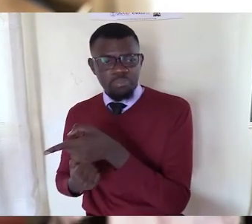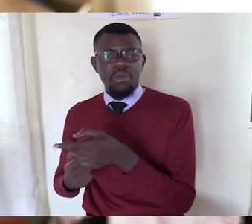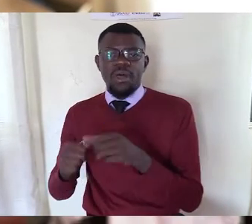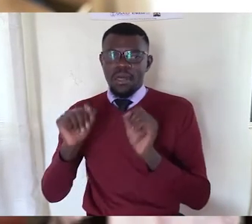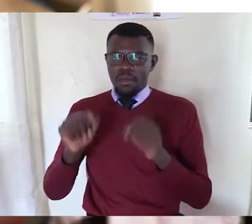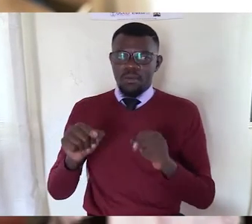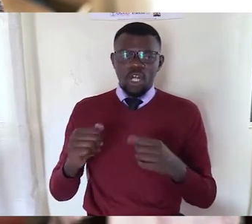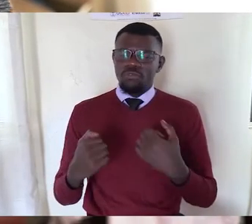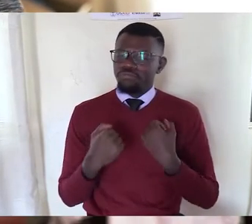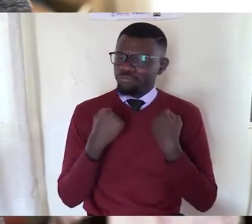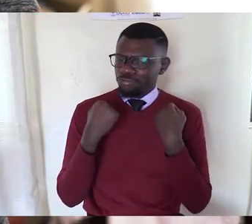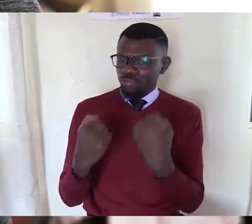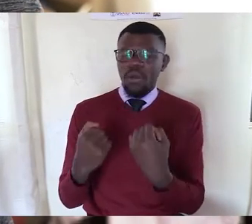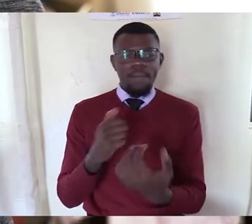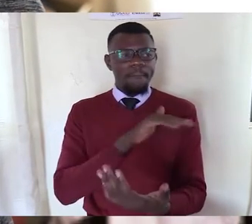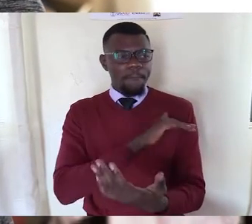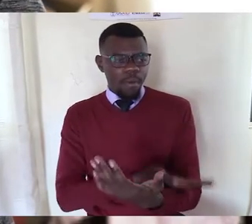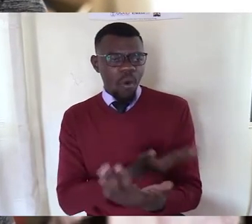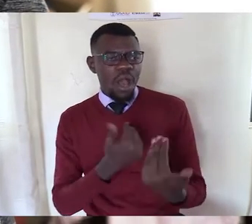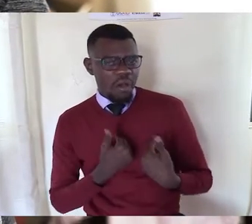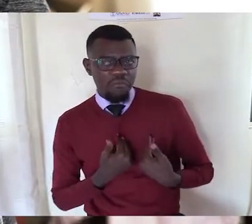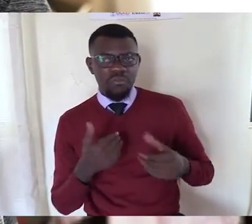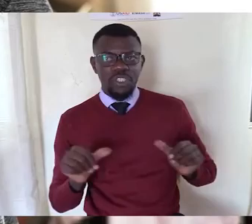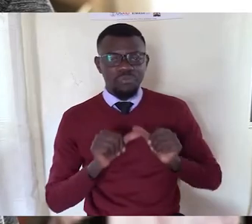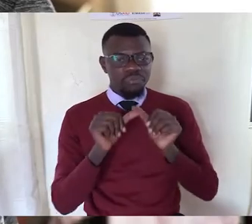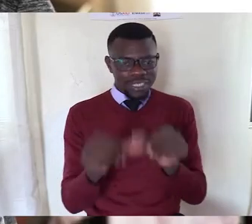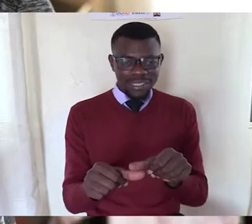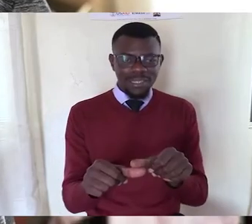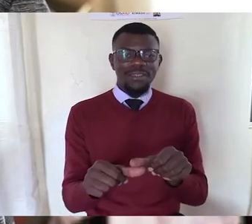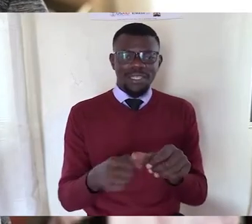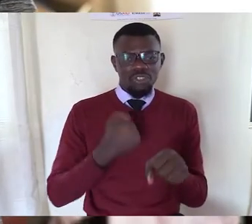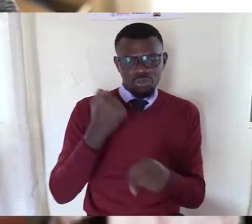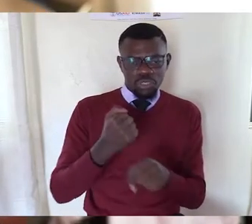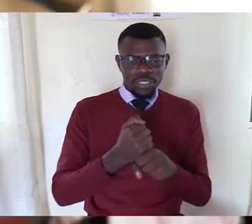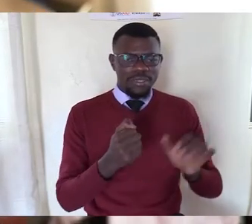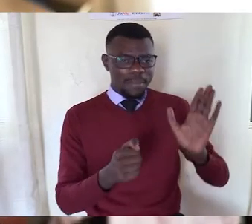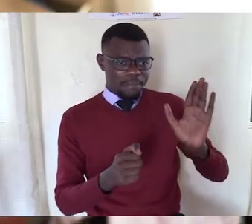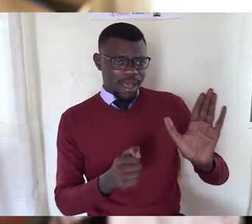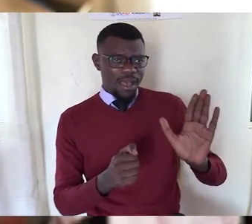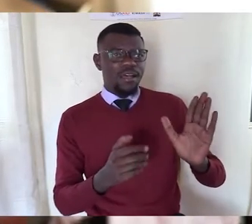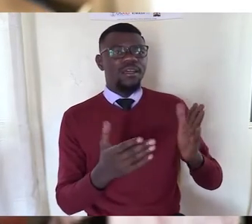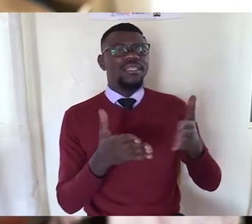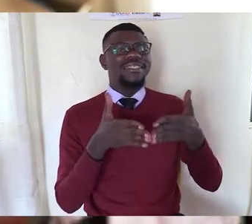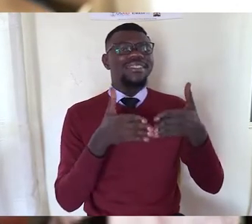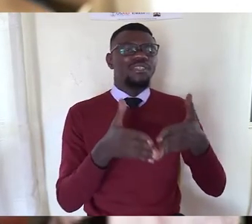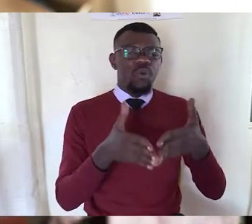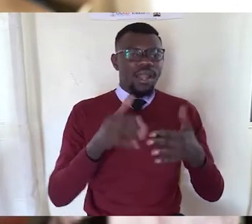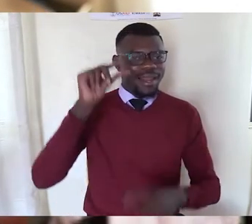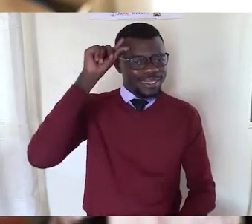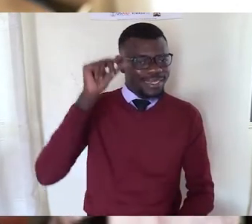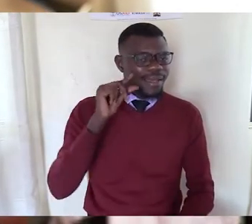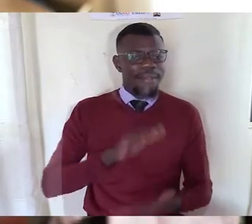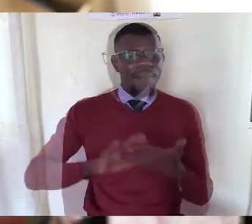really have the muscle to continue doing what he's trying to do around sexual and gender-based violence in the